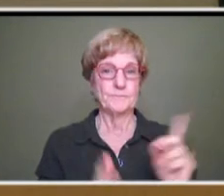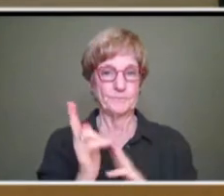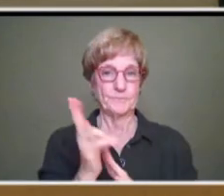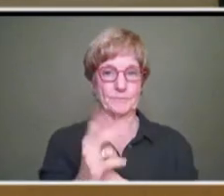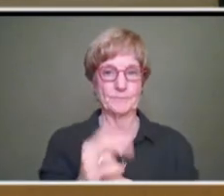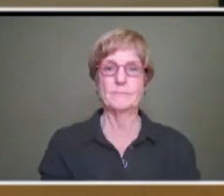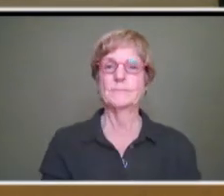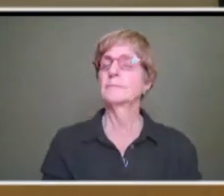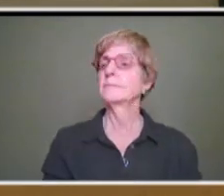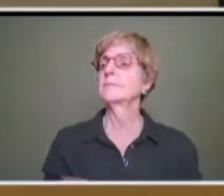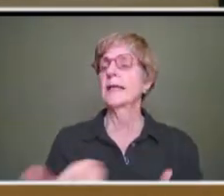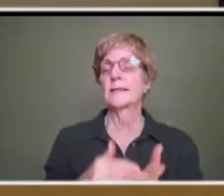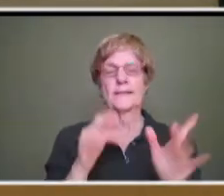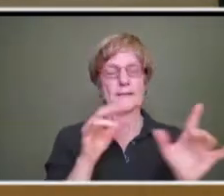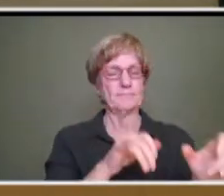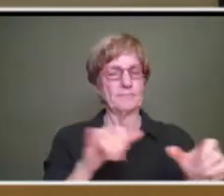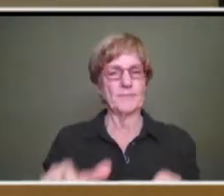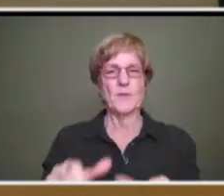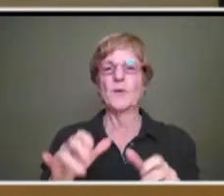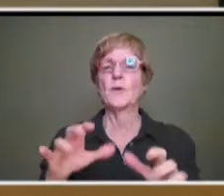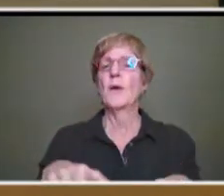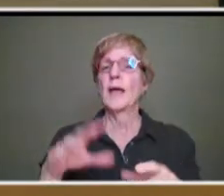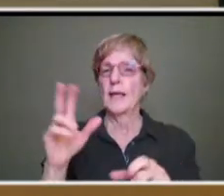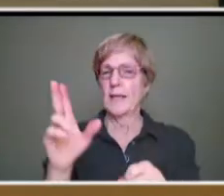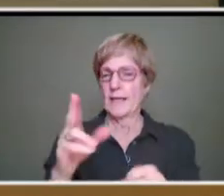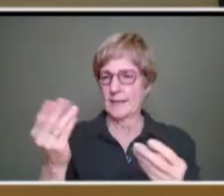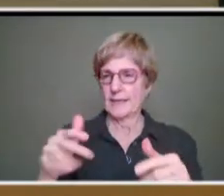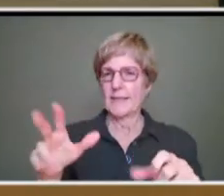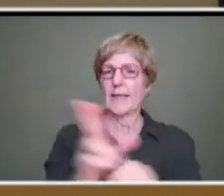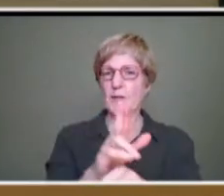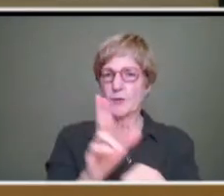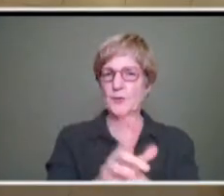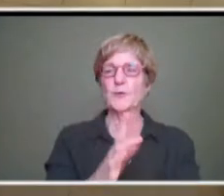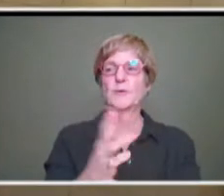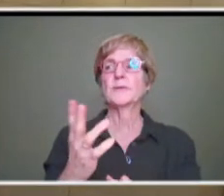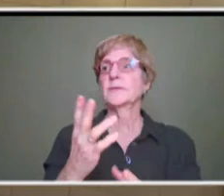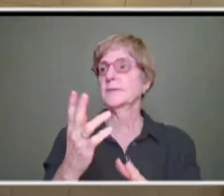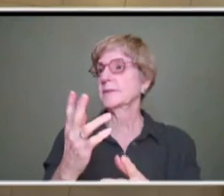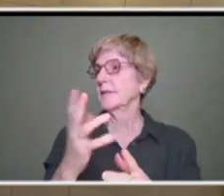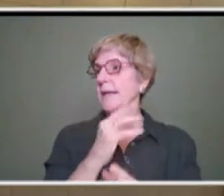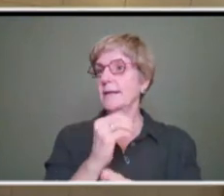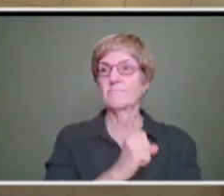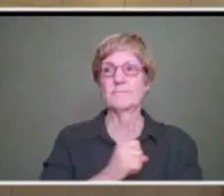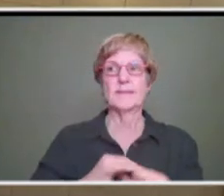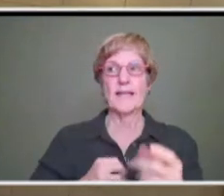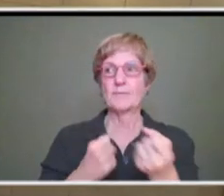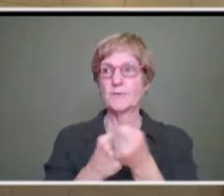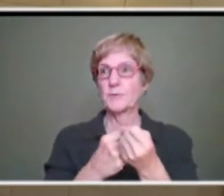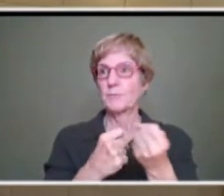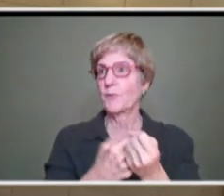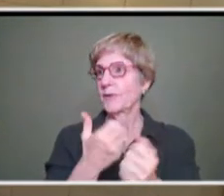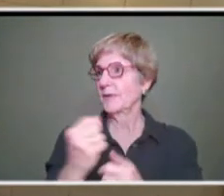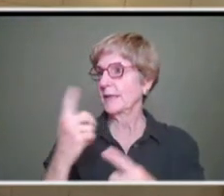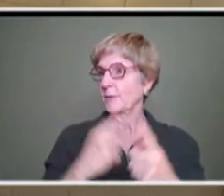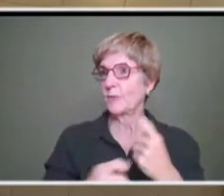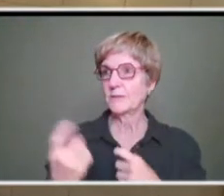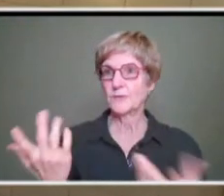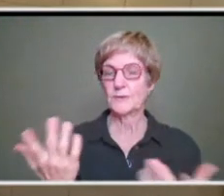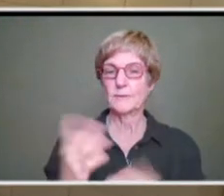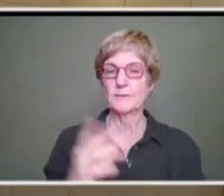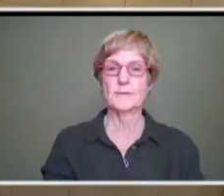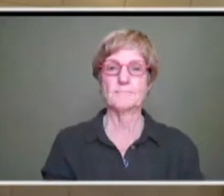pleased to say that we're consistent with the adopted land use policy and have staff support and I'm happy to answer any questions any questions or comments from the council